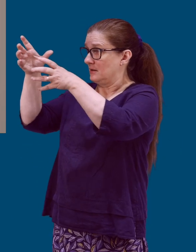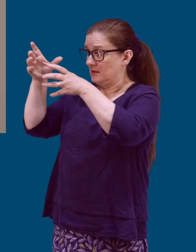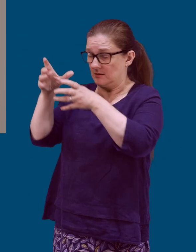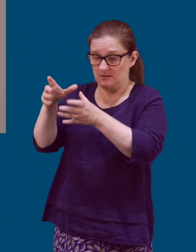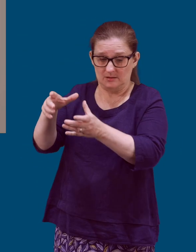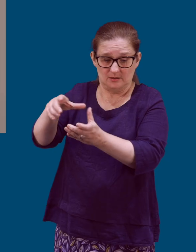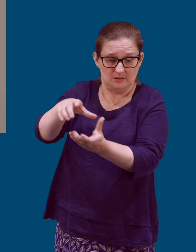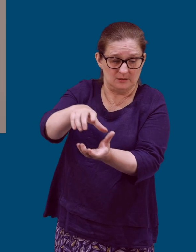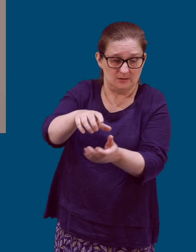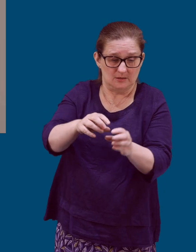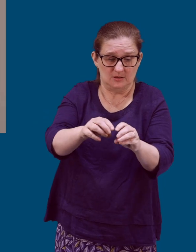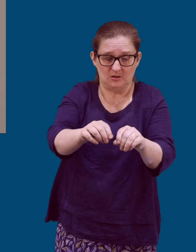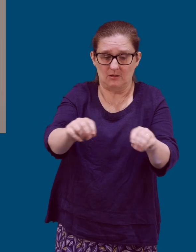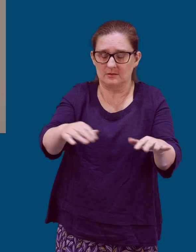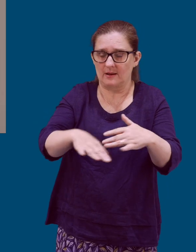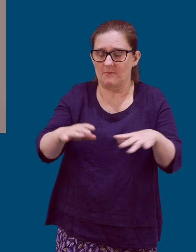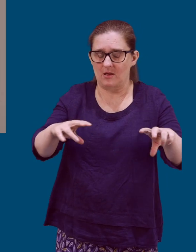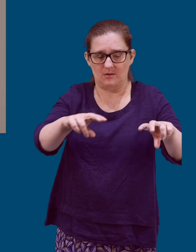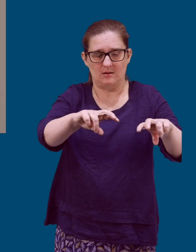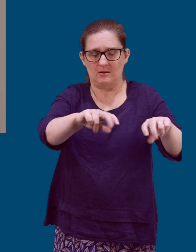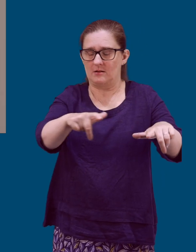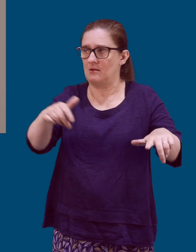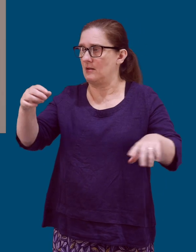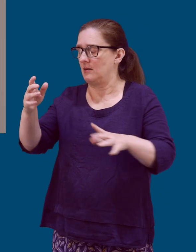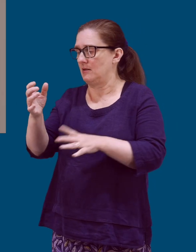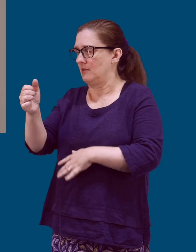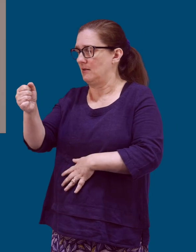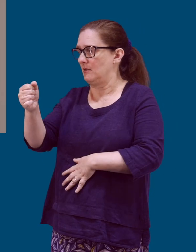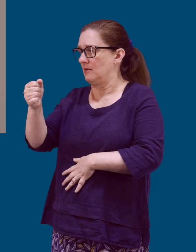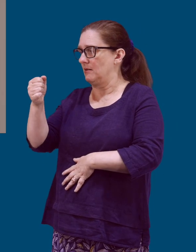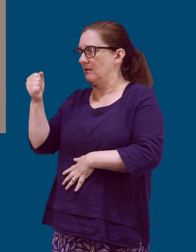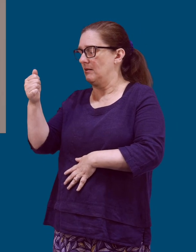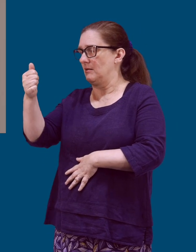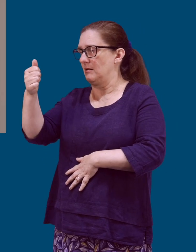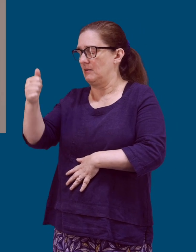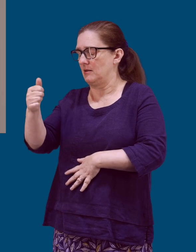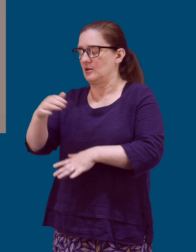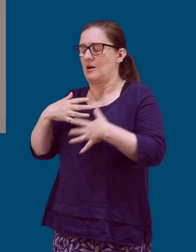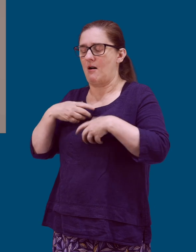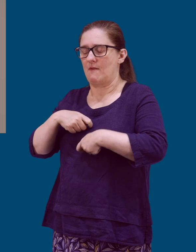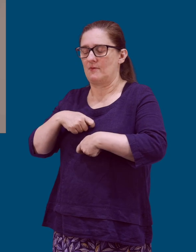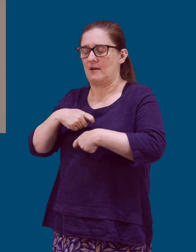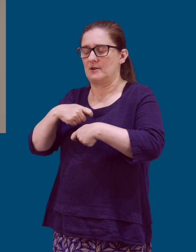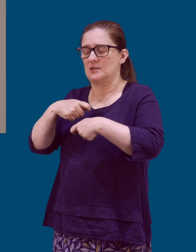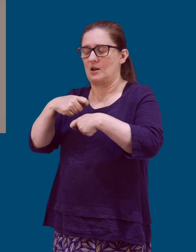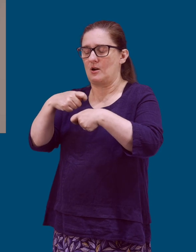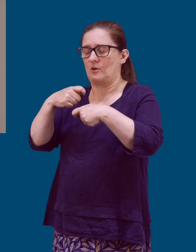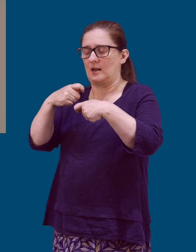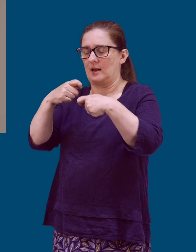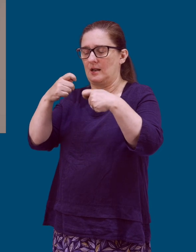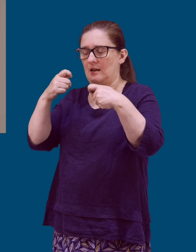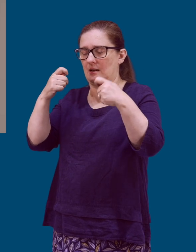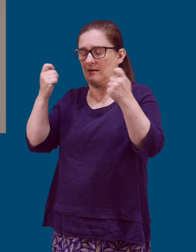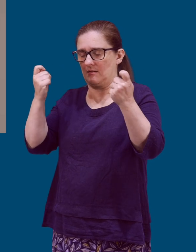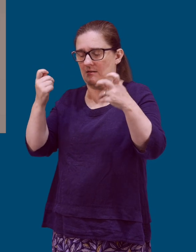salts in bath, hold on to wall. Turn off hot water. Take off clothes very slowly. Get in bath, hold wall and